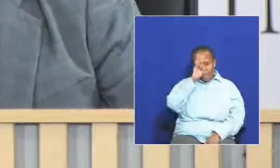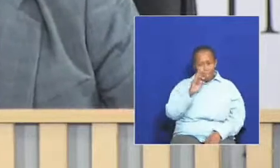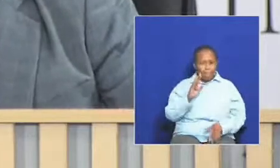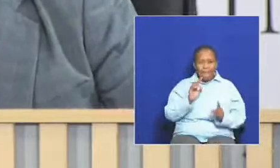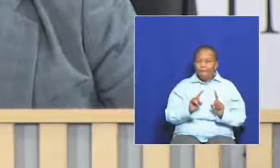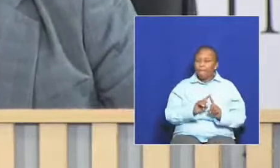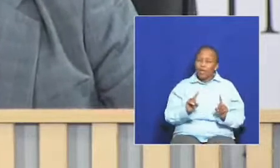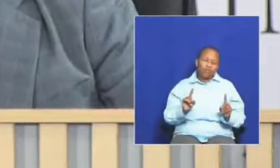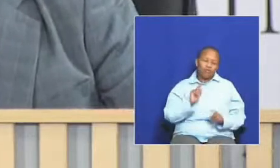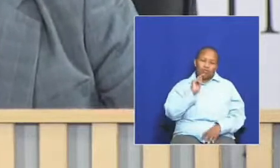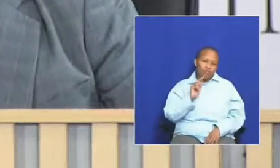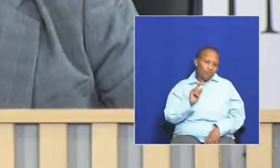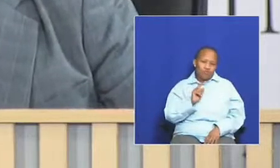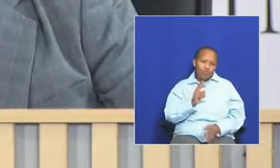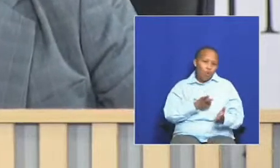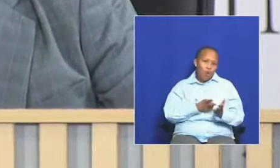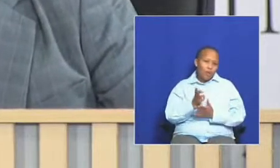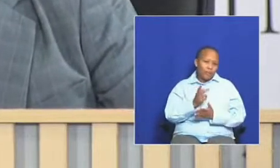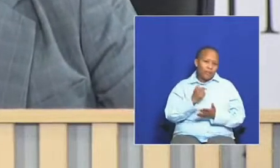don't.